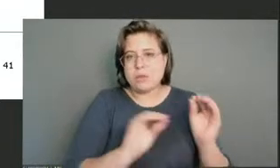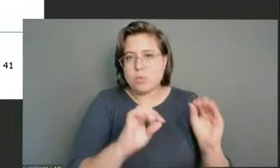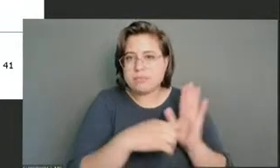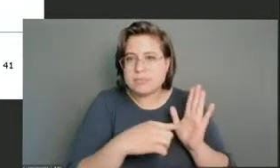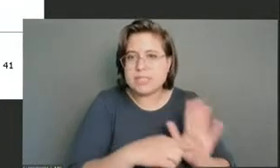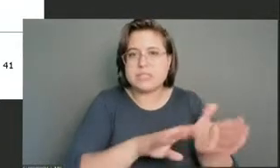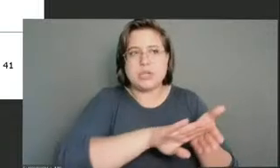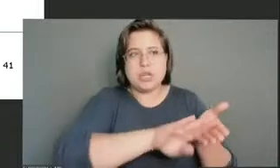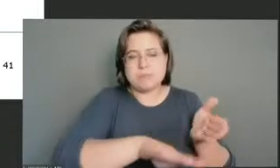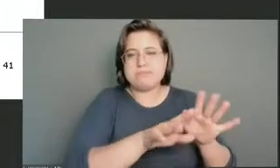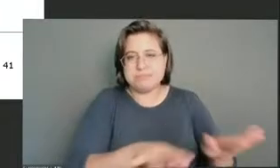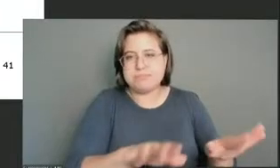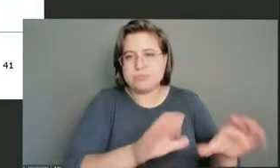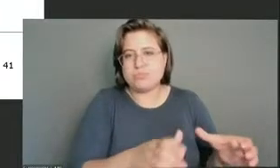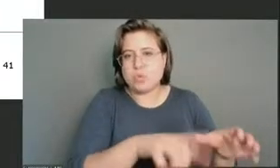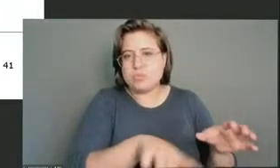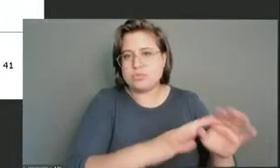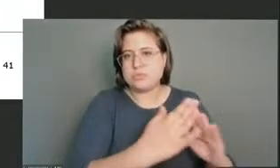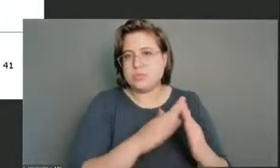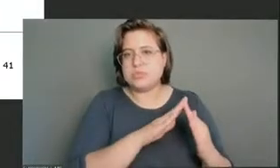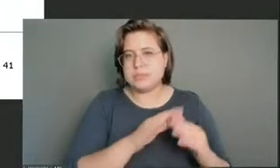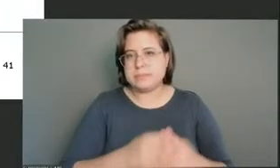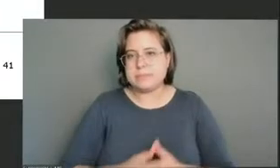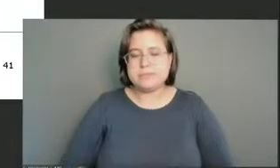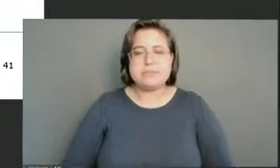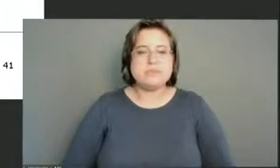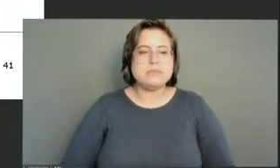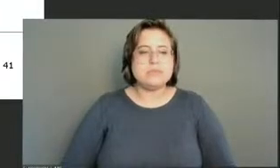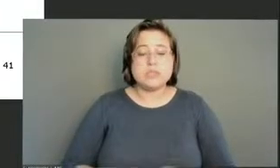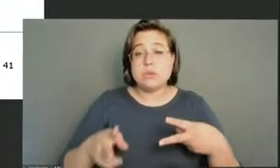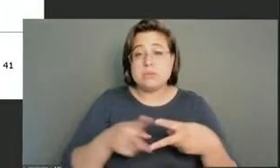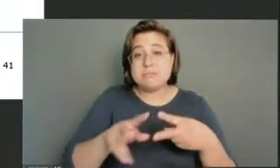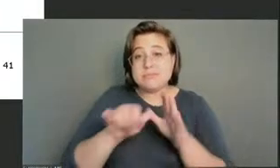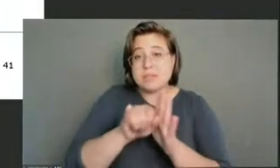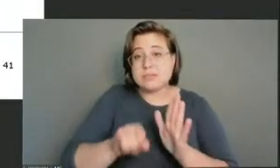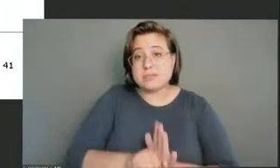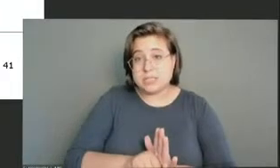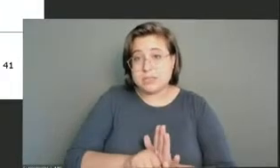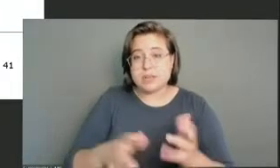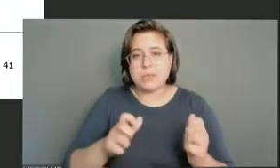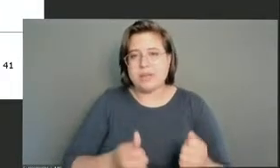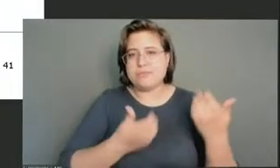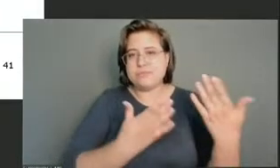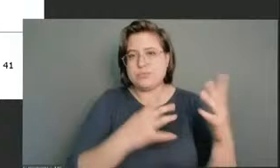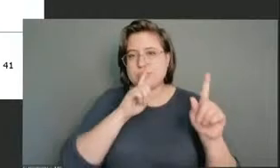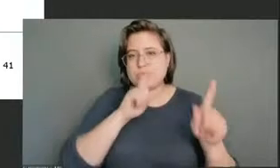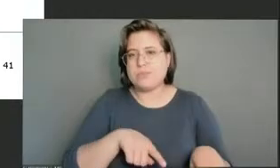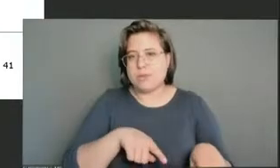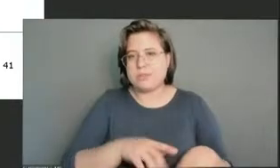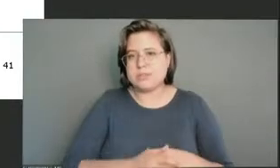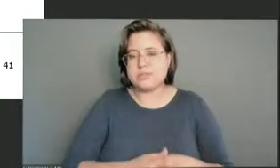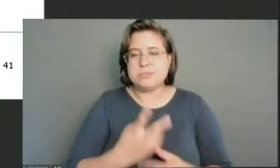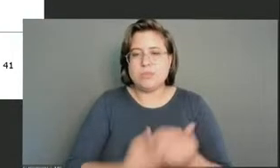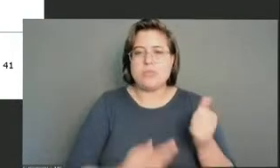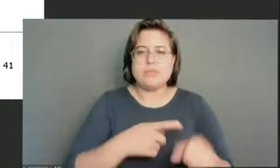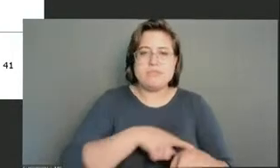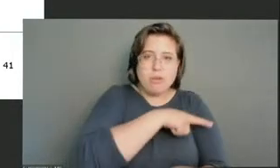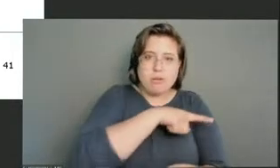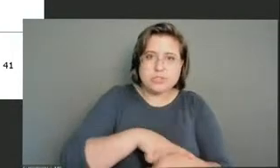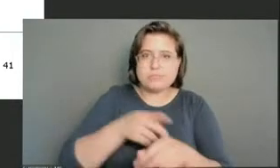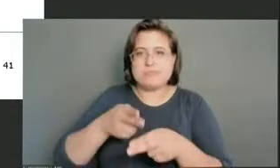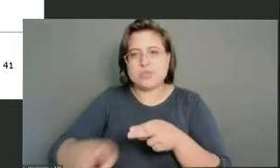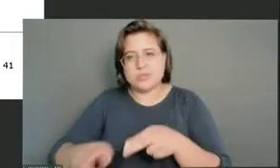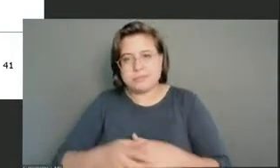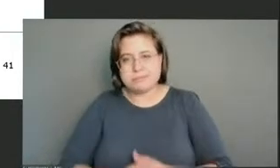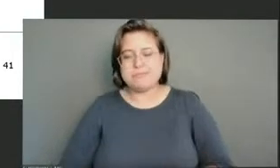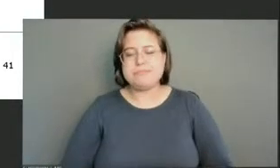disproportionately. So knowing these are the challenges, we identified a set of recommendations to respond in both the short and long term. And we moved forward, so